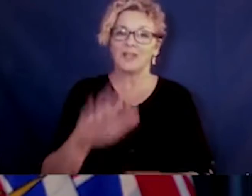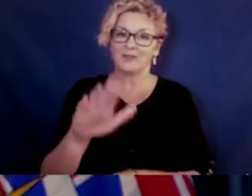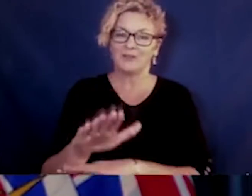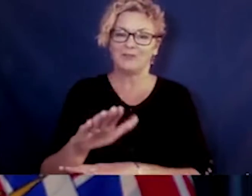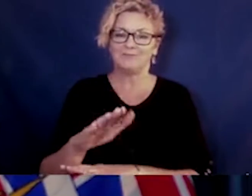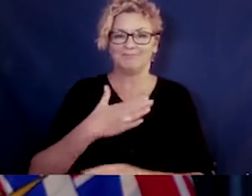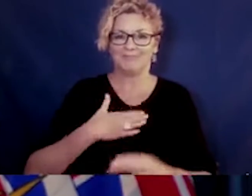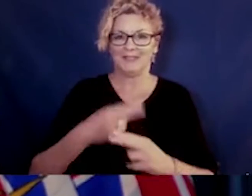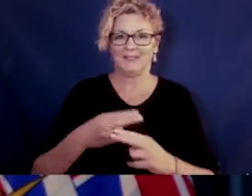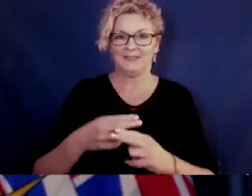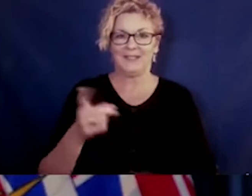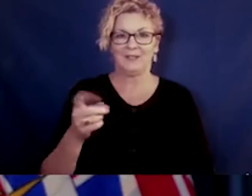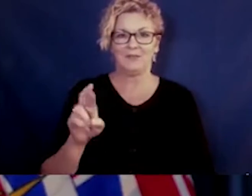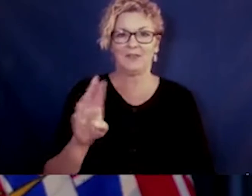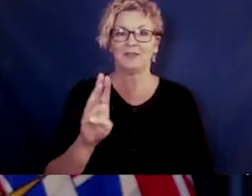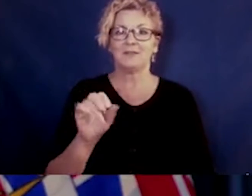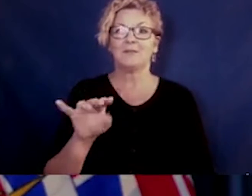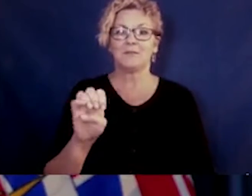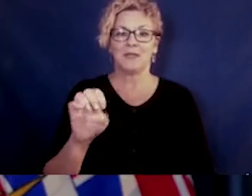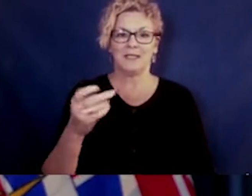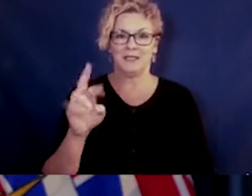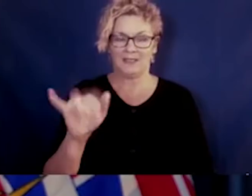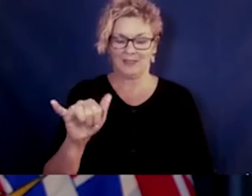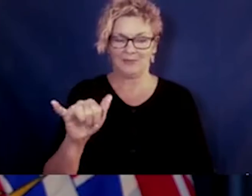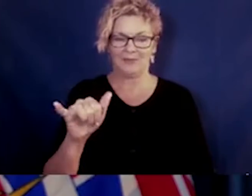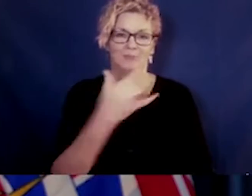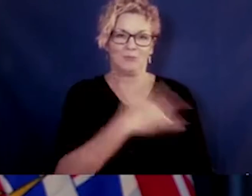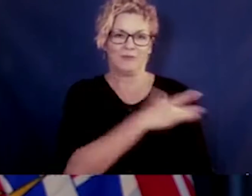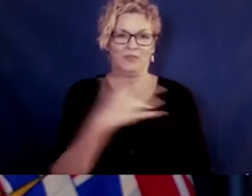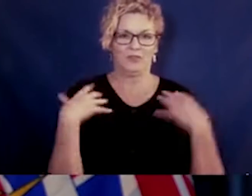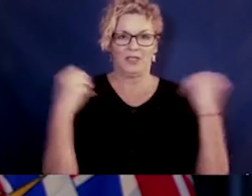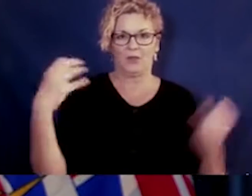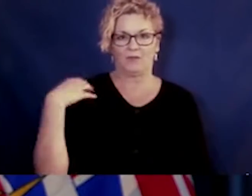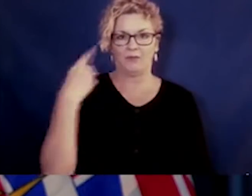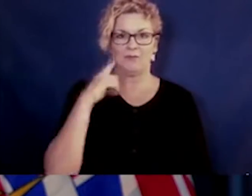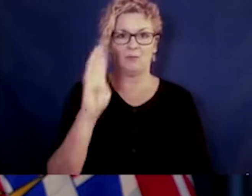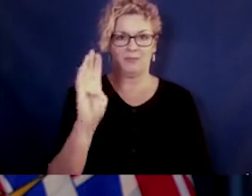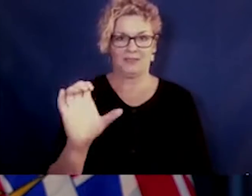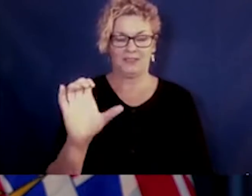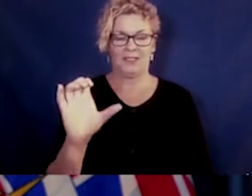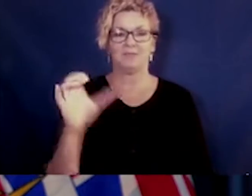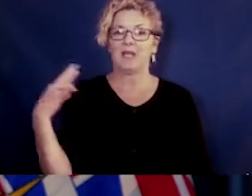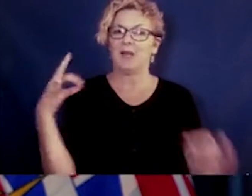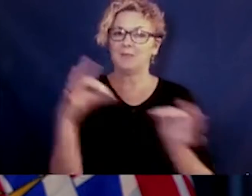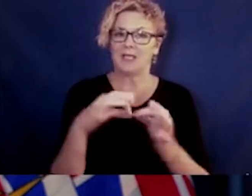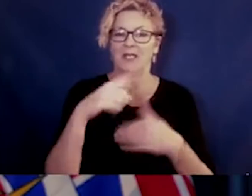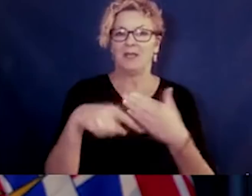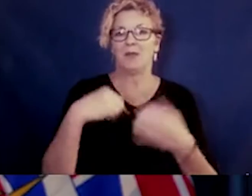and Saturday, we had 170 new cases diagnosed. Between Saturday and Sunday, an